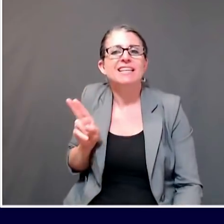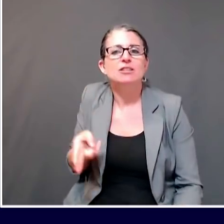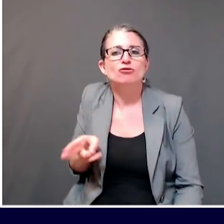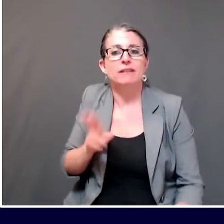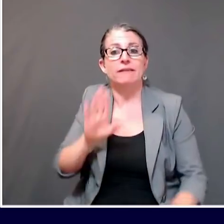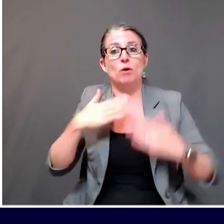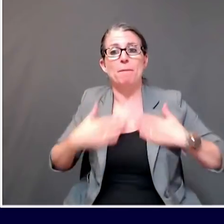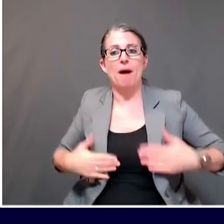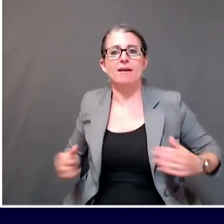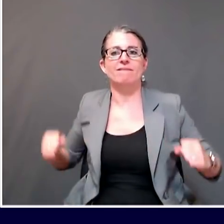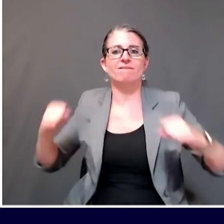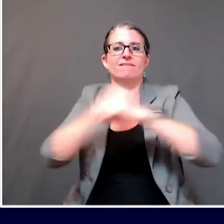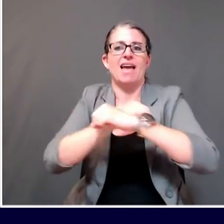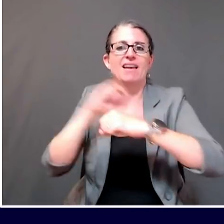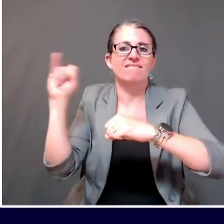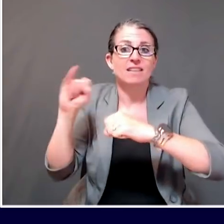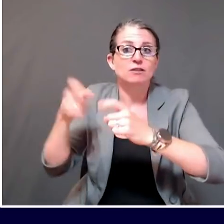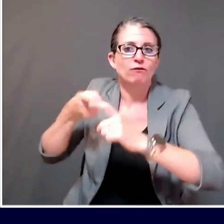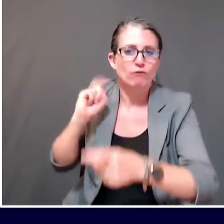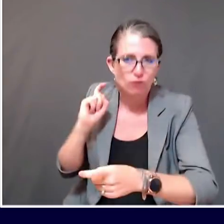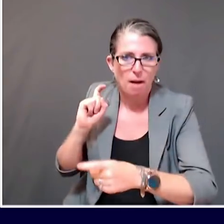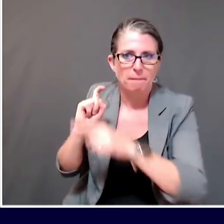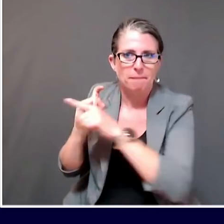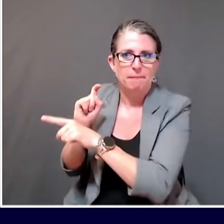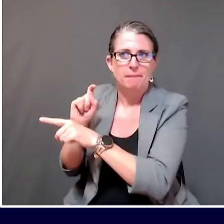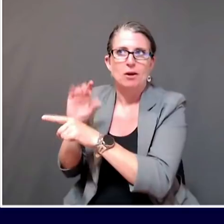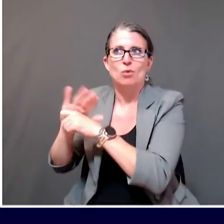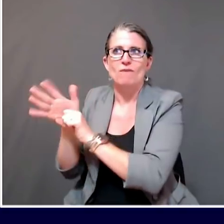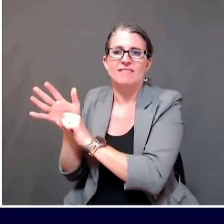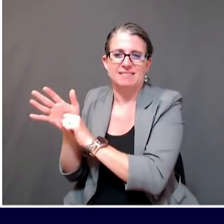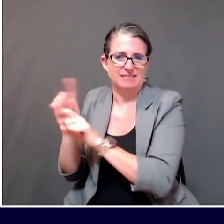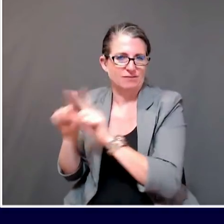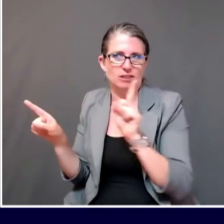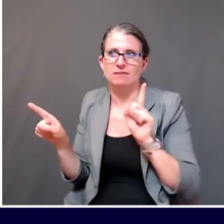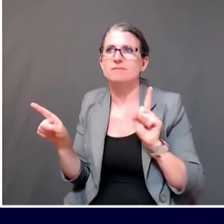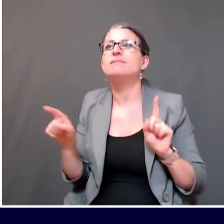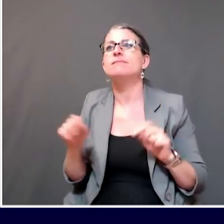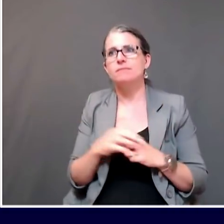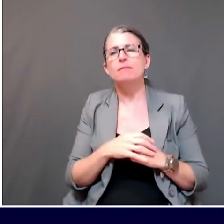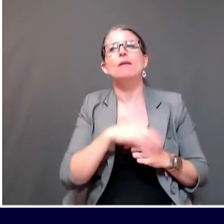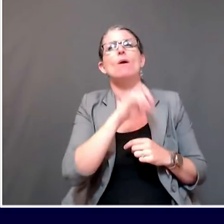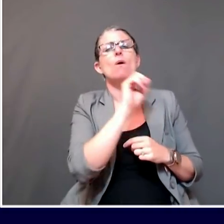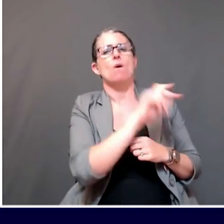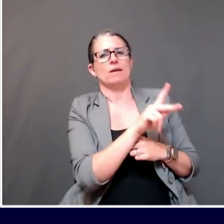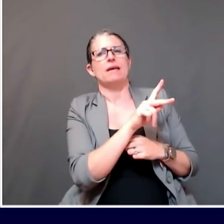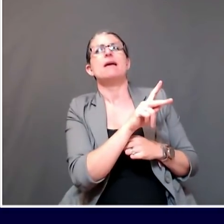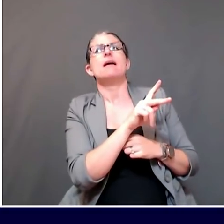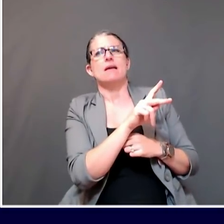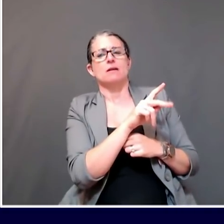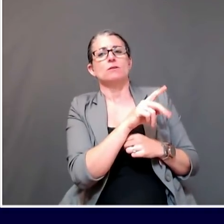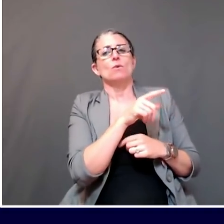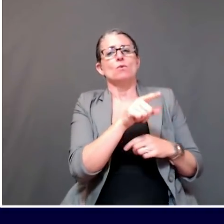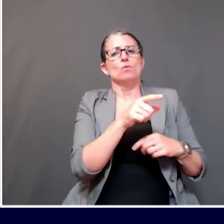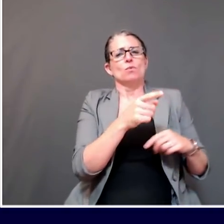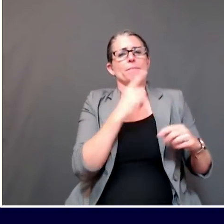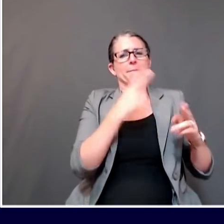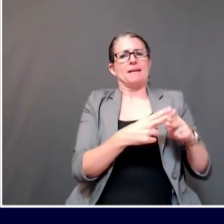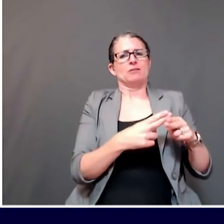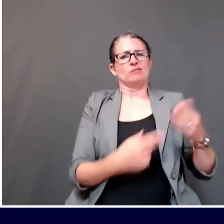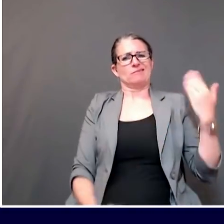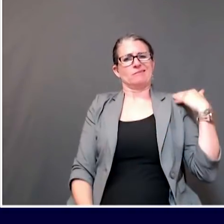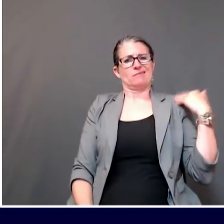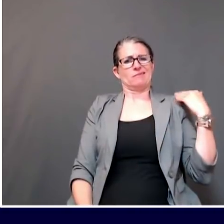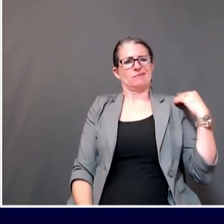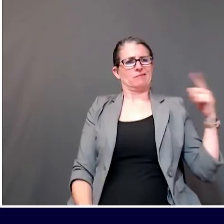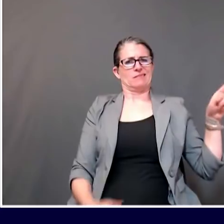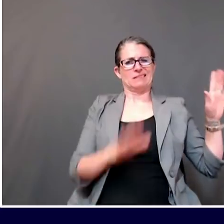Great. And about how many cases were we talking about here, since you said that'll be reflected in tomorrow's numbers? About 19. 19 cases,